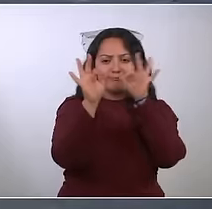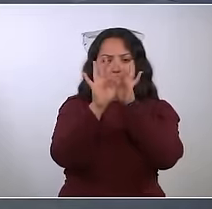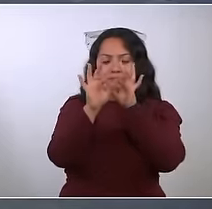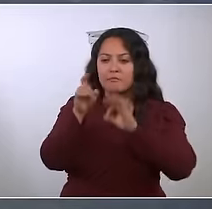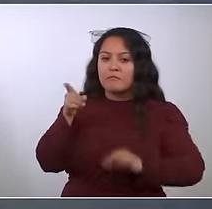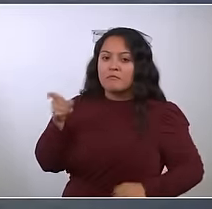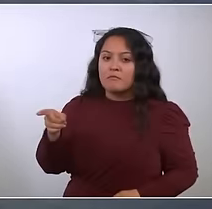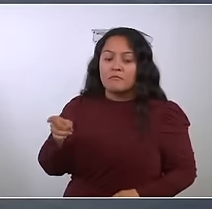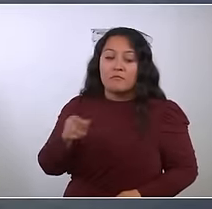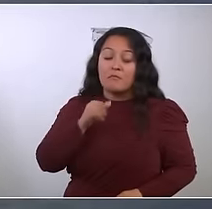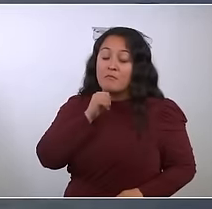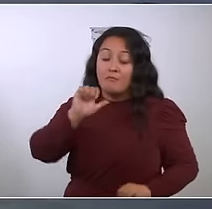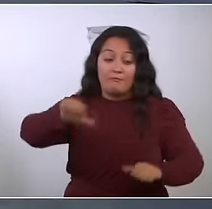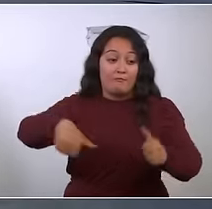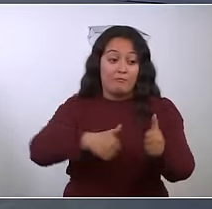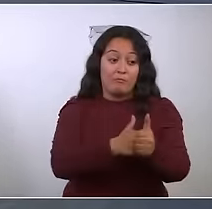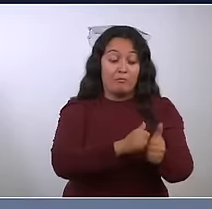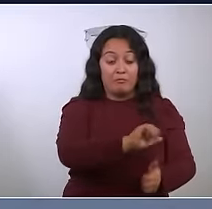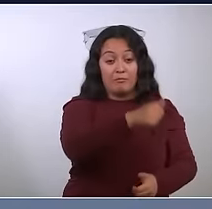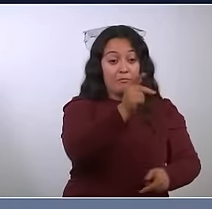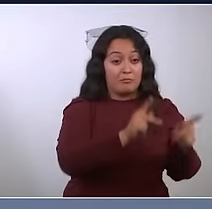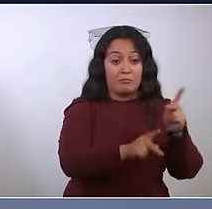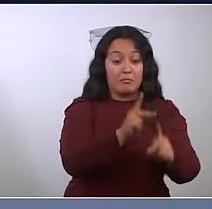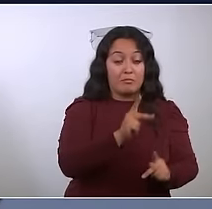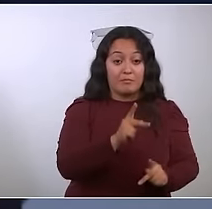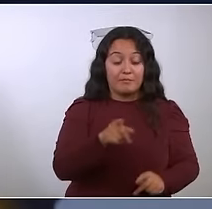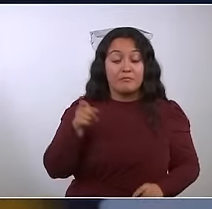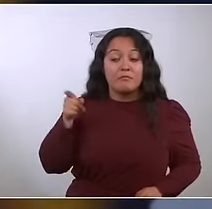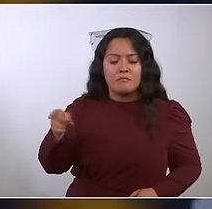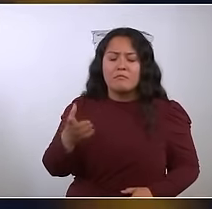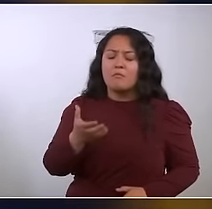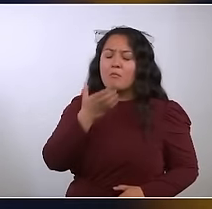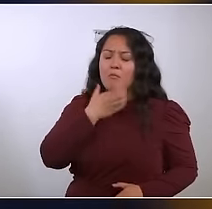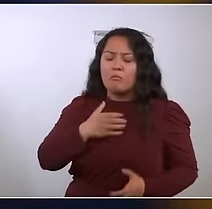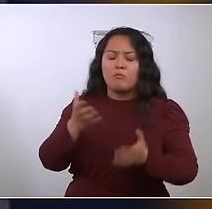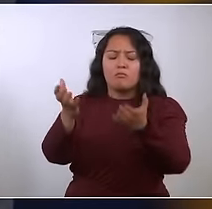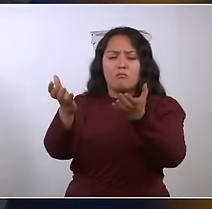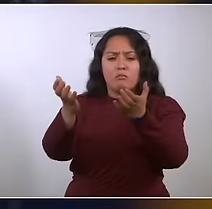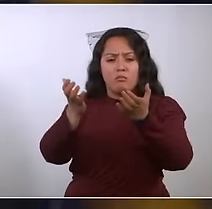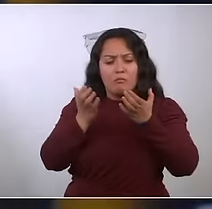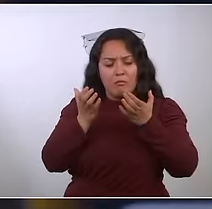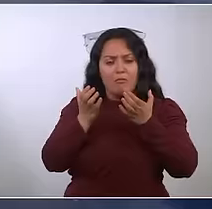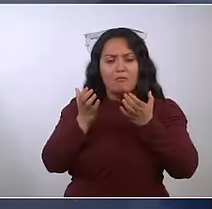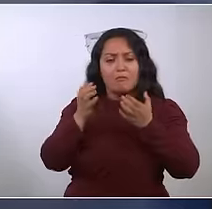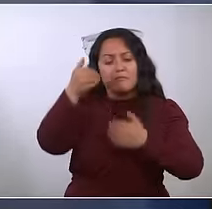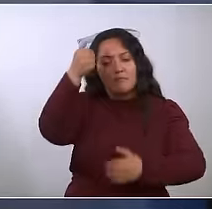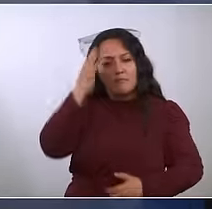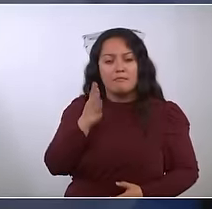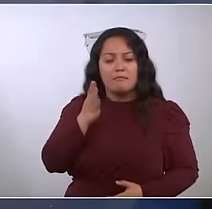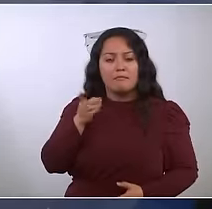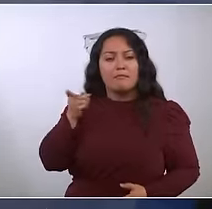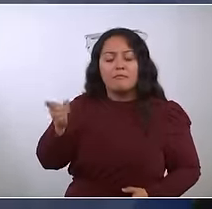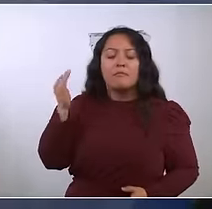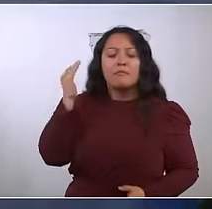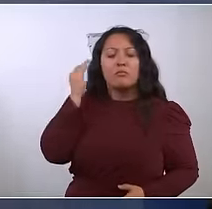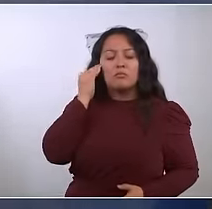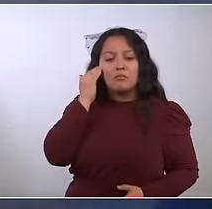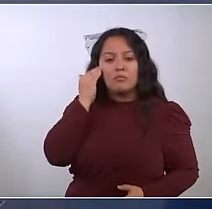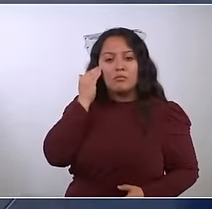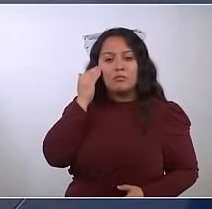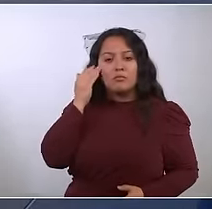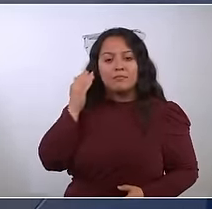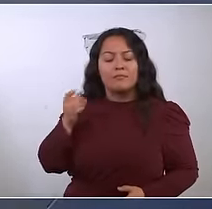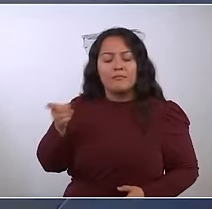was not a follower. Nehemiah no era seguidor. Nehemiah was hungry. Nehemiah tenía hambre. He knew. Él sabía. It